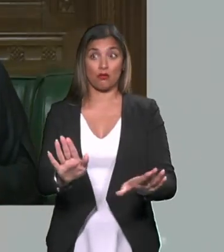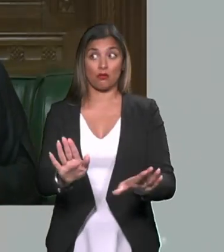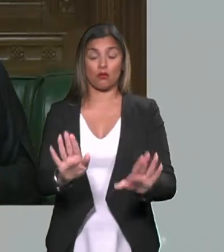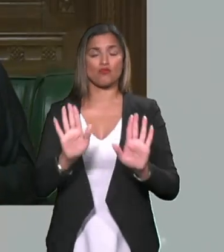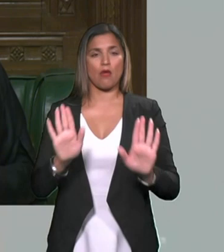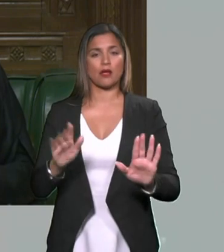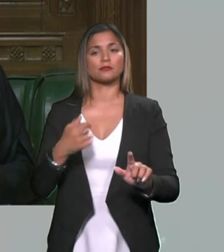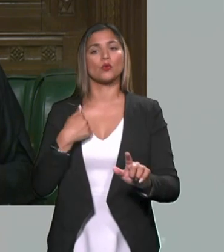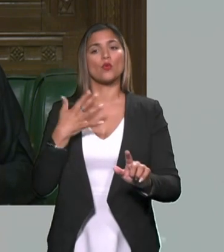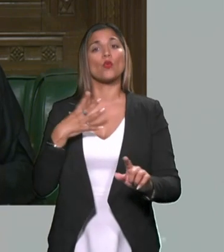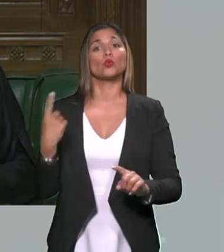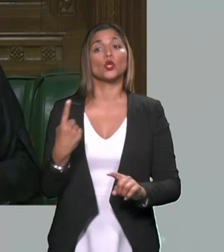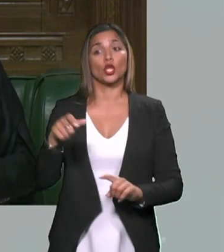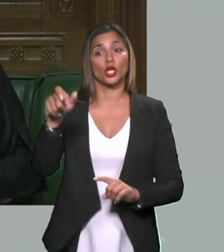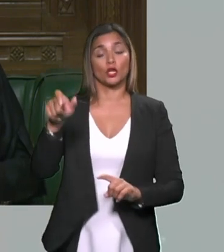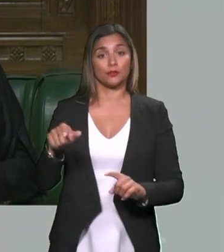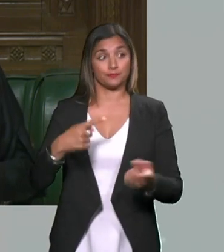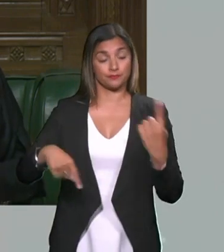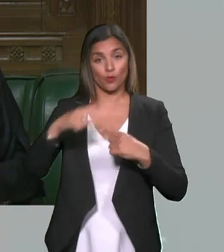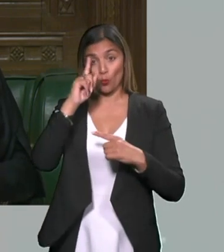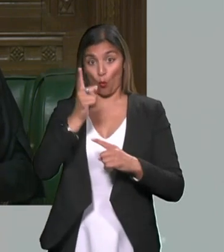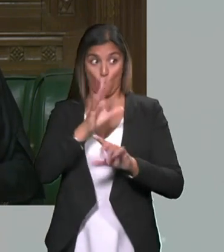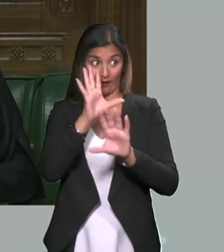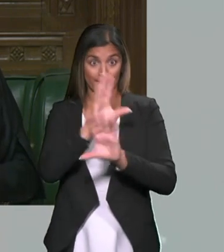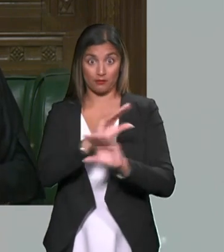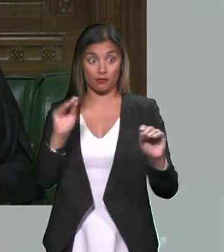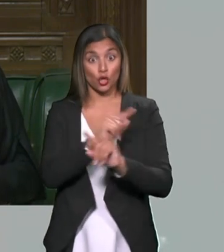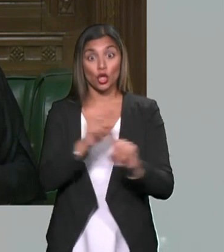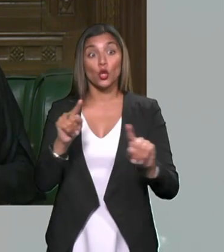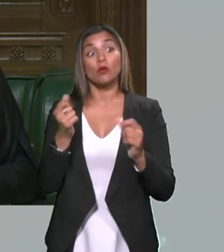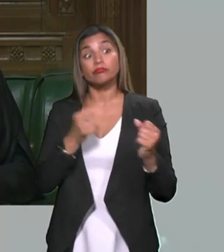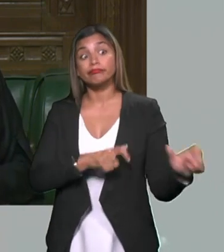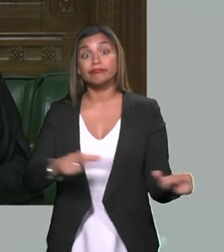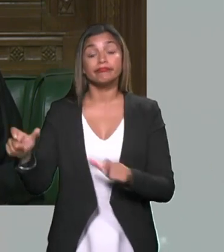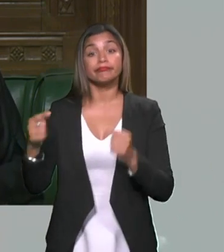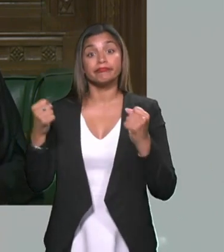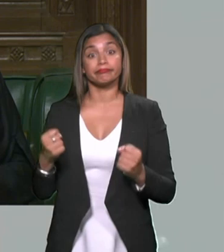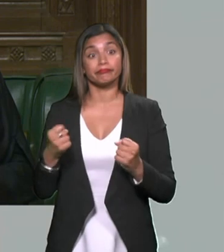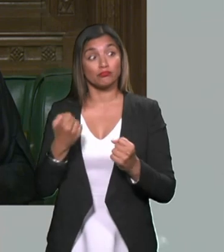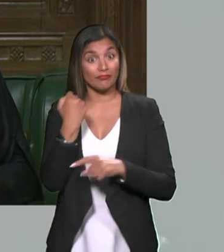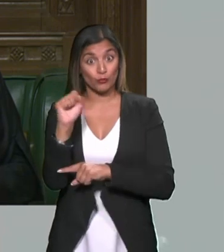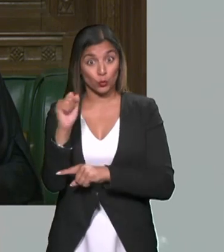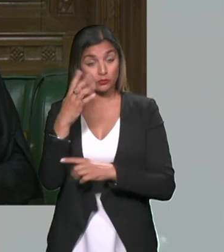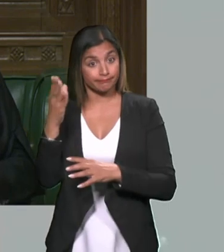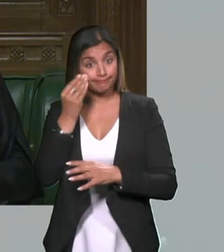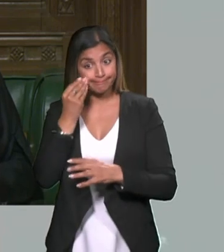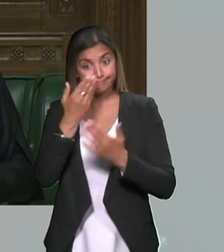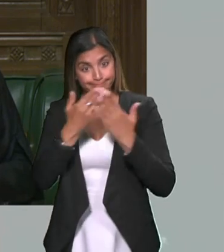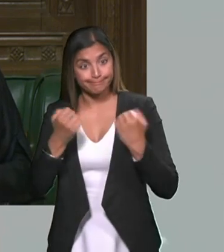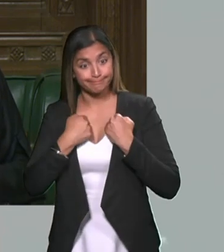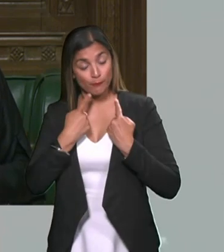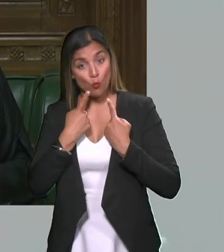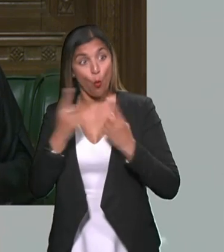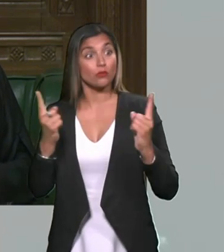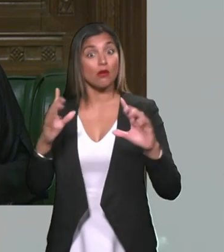now warn of the honourable members that if they persist in refusing to comply with my order to withdraw, I shall